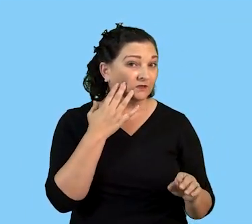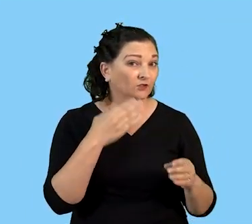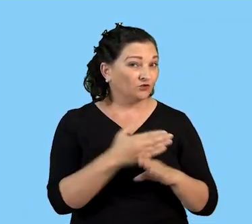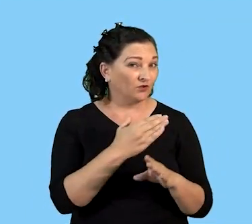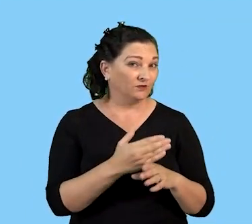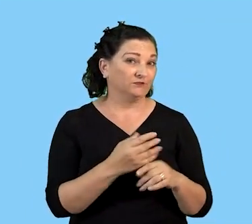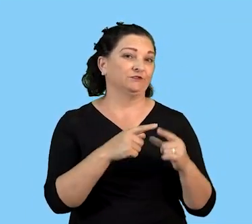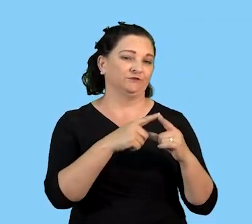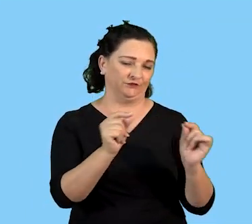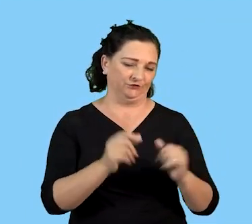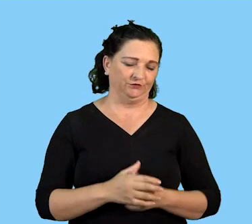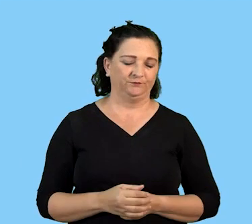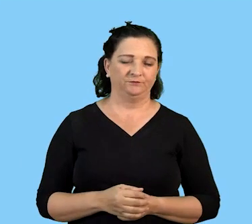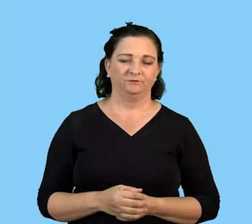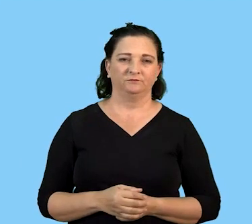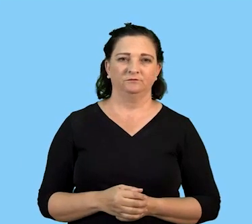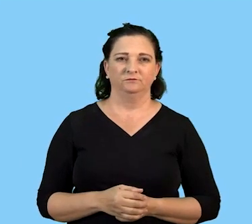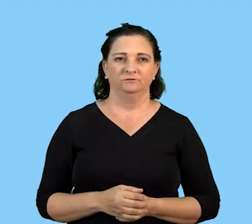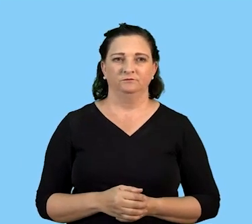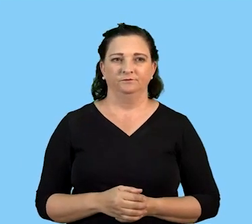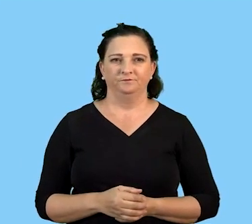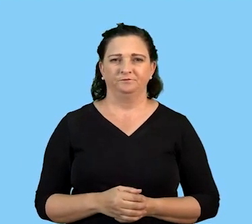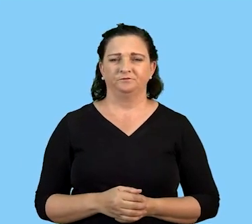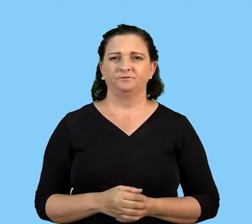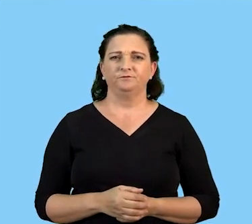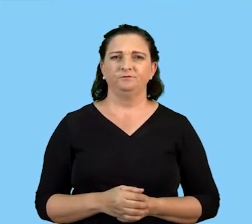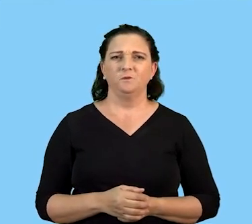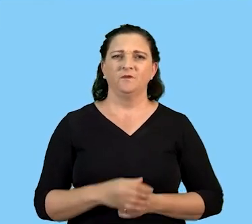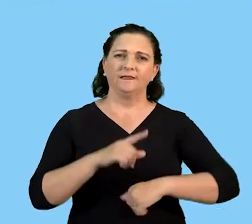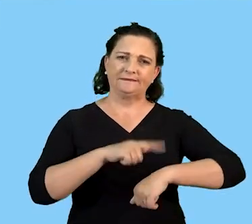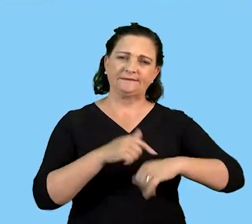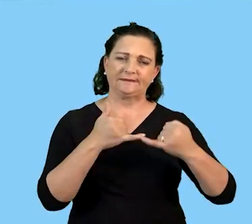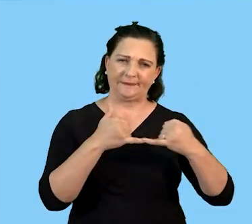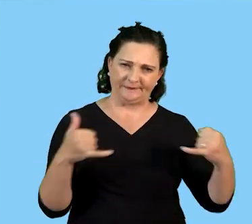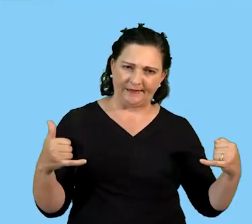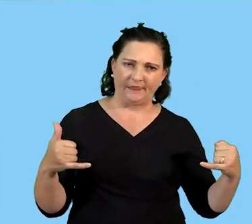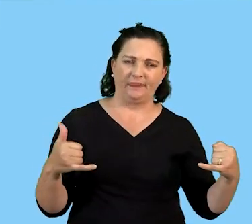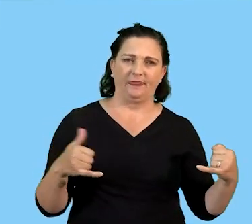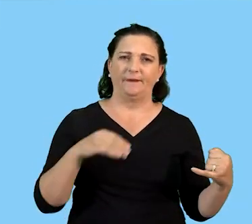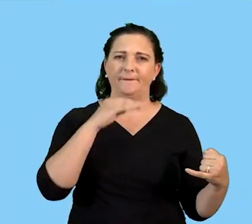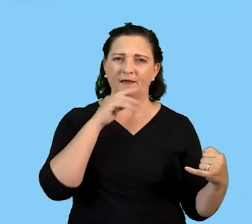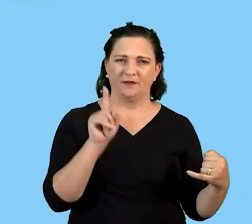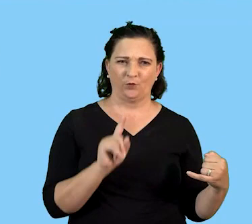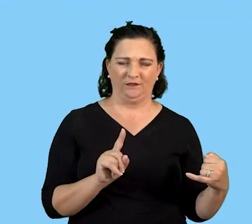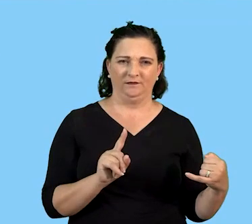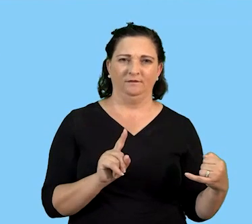completed. So when we talk of a timeline, we are talking of a